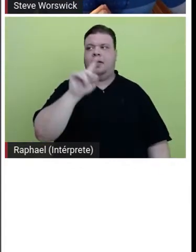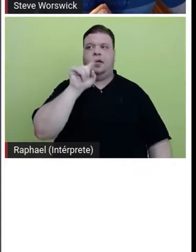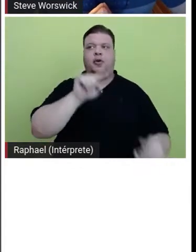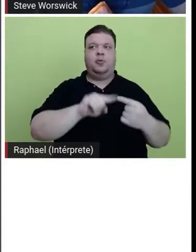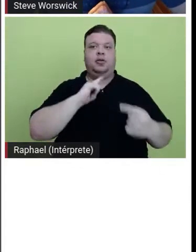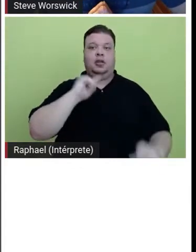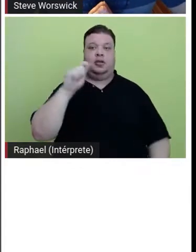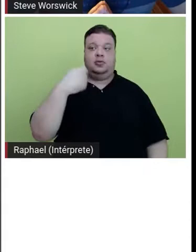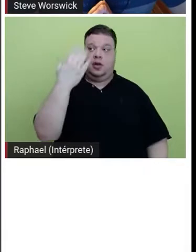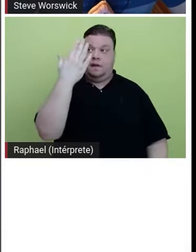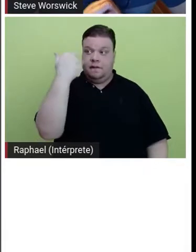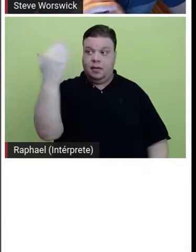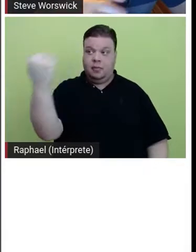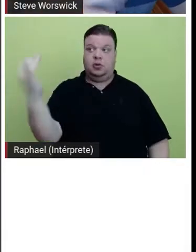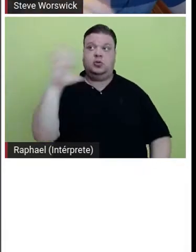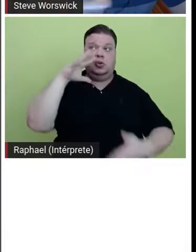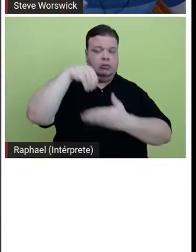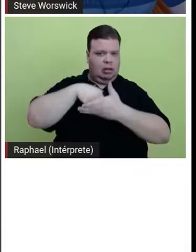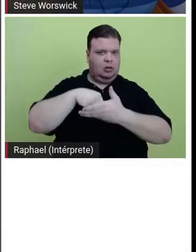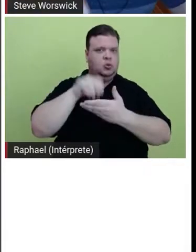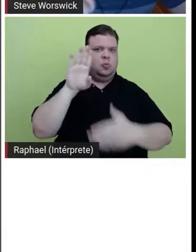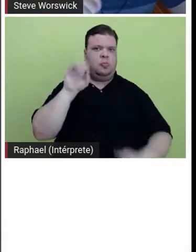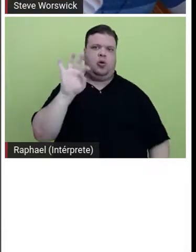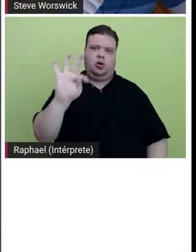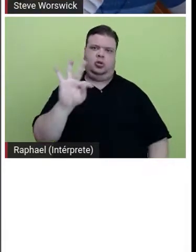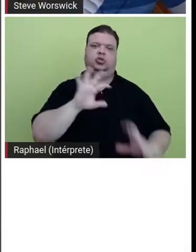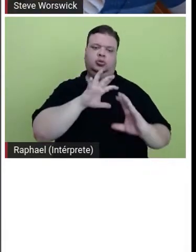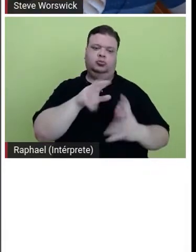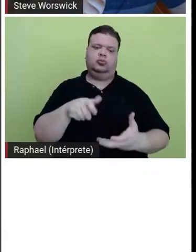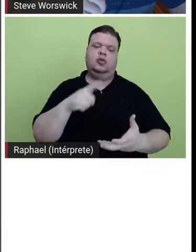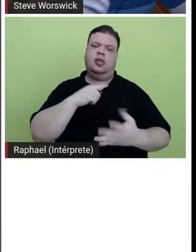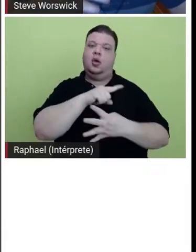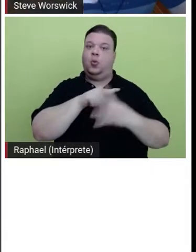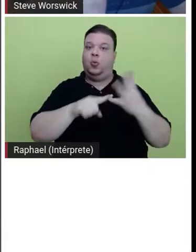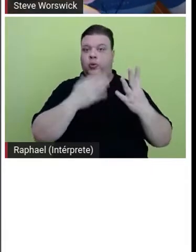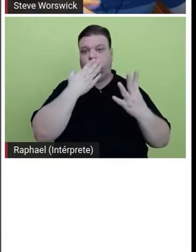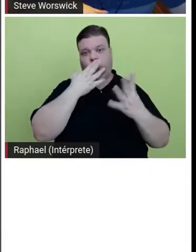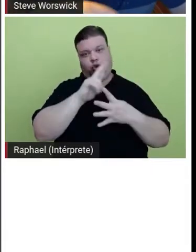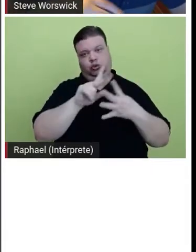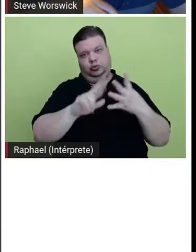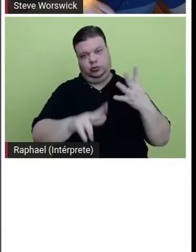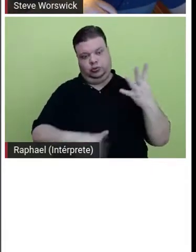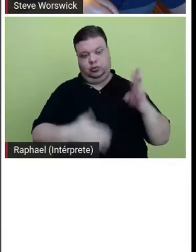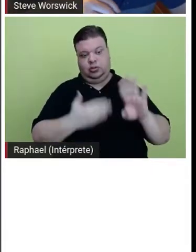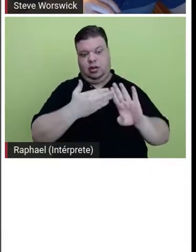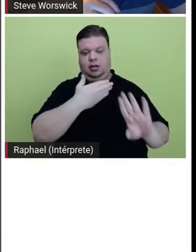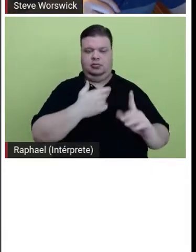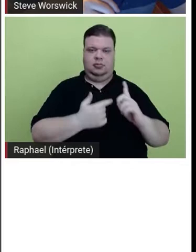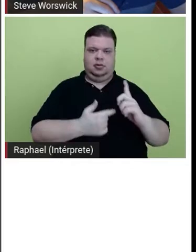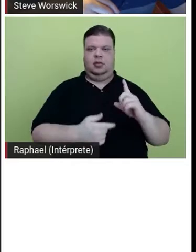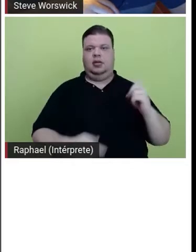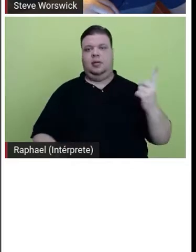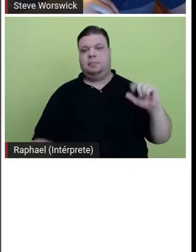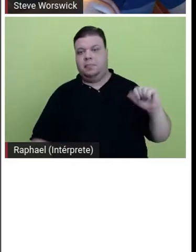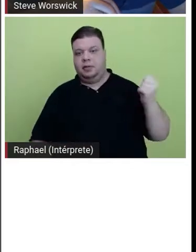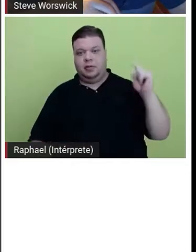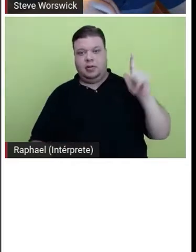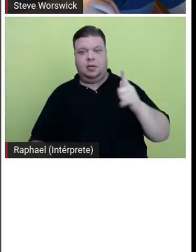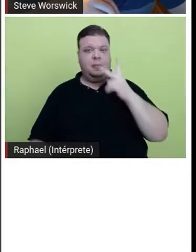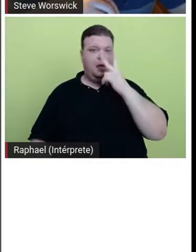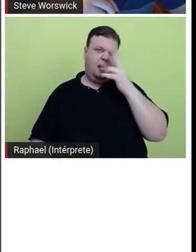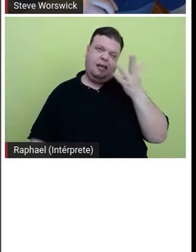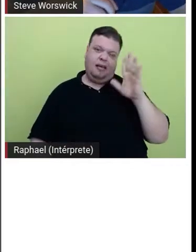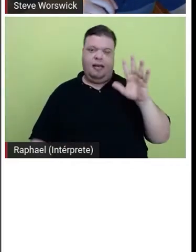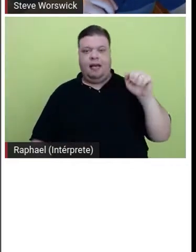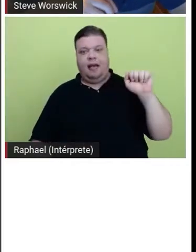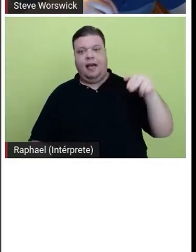blinked its eyes. But when, technology kind of moves on. So back in the Windows XP days, there was a piece of software